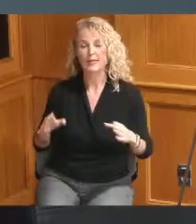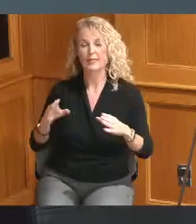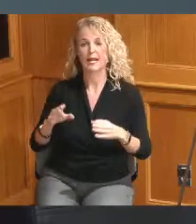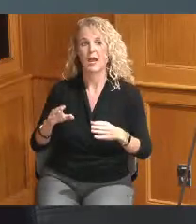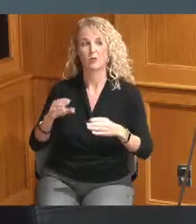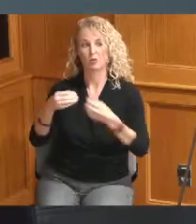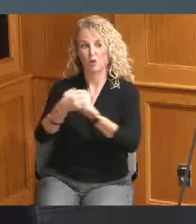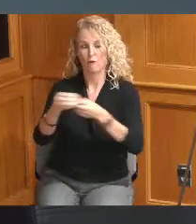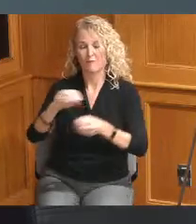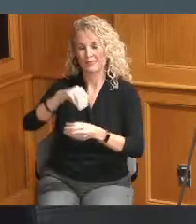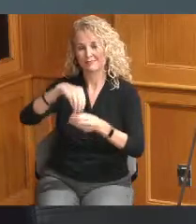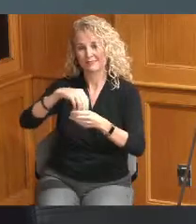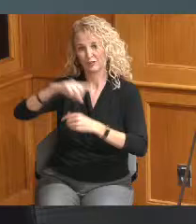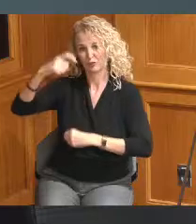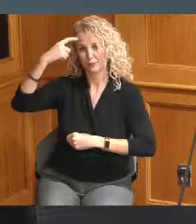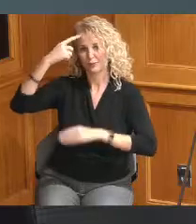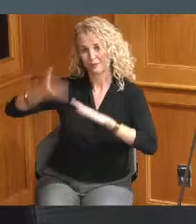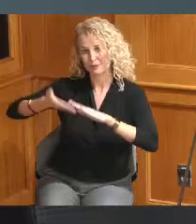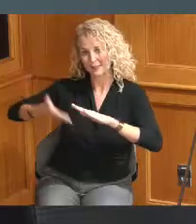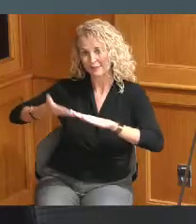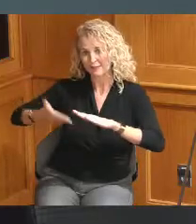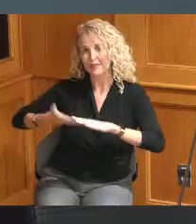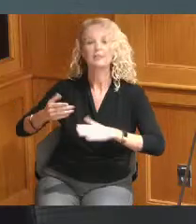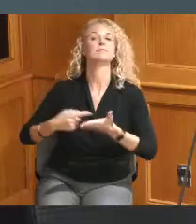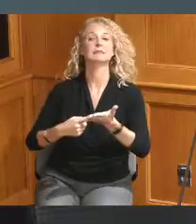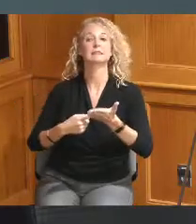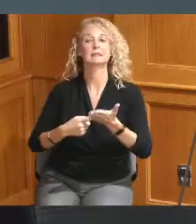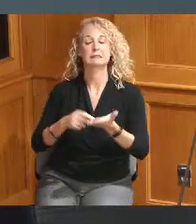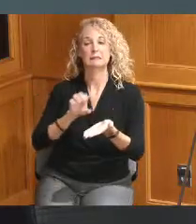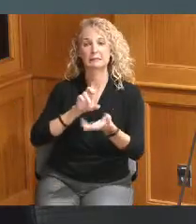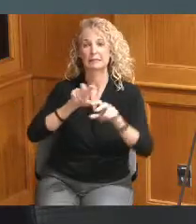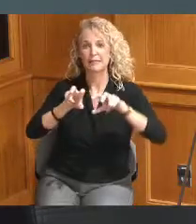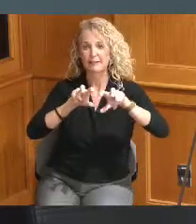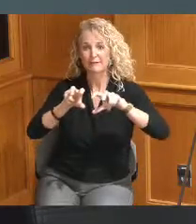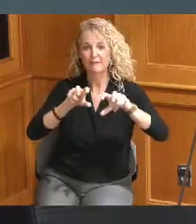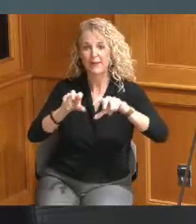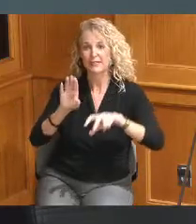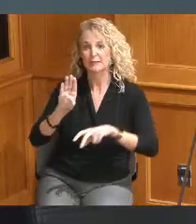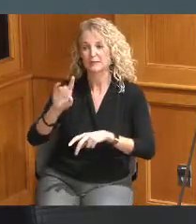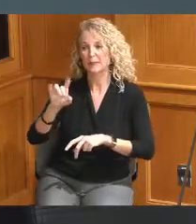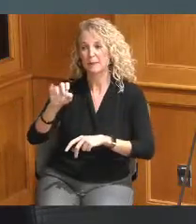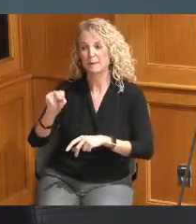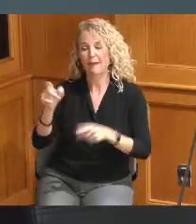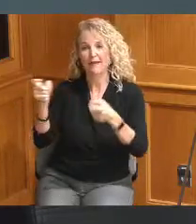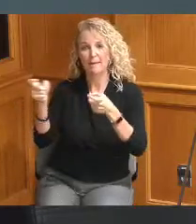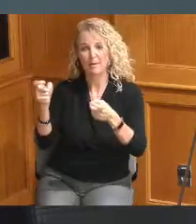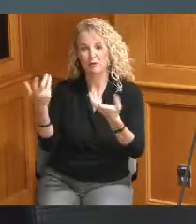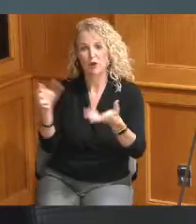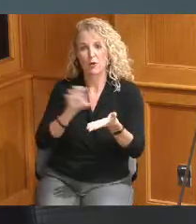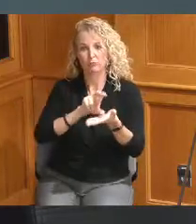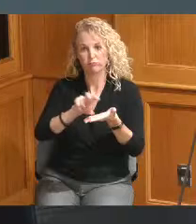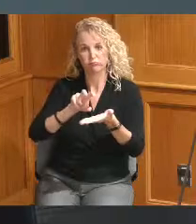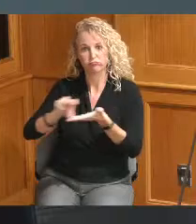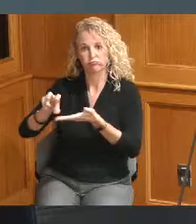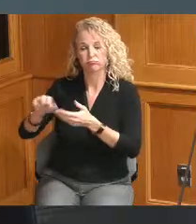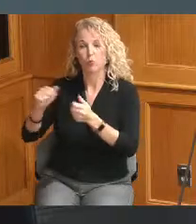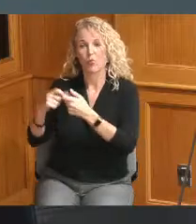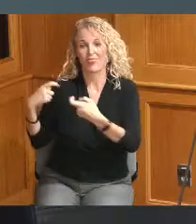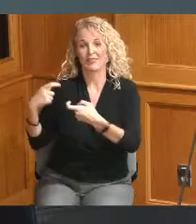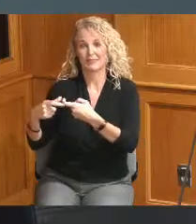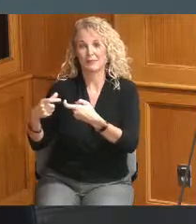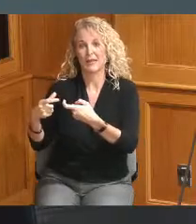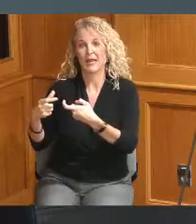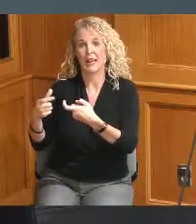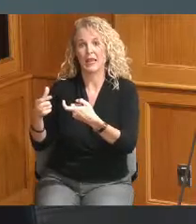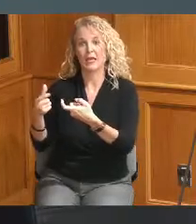Intergovernmental Affairs, talked about investments that the Biden administration is making in the Hispanic